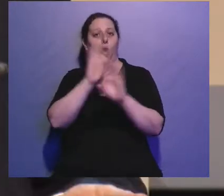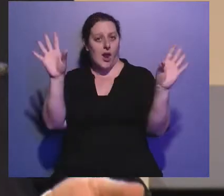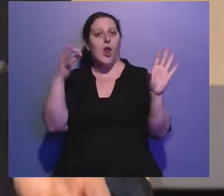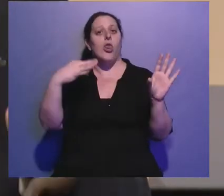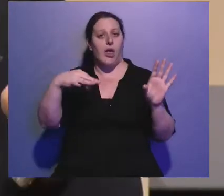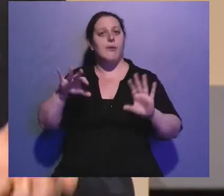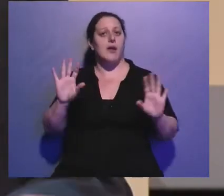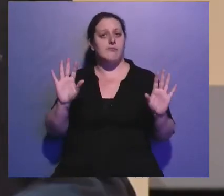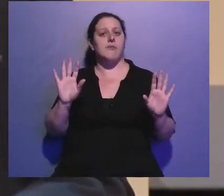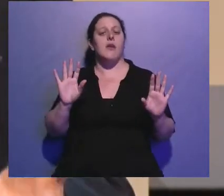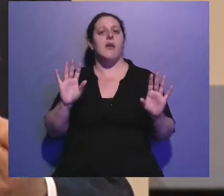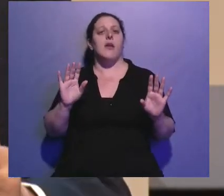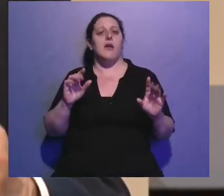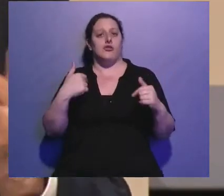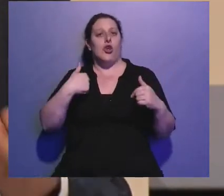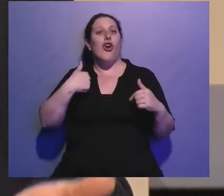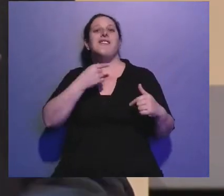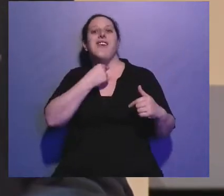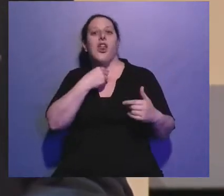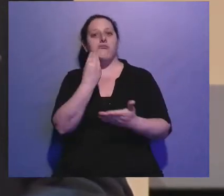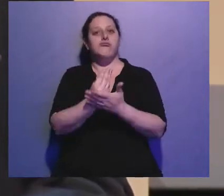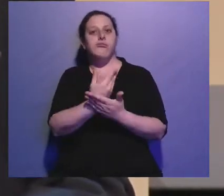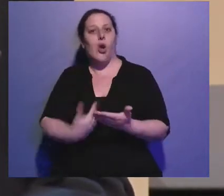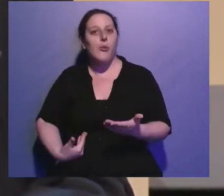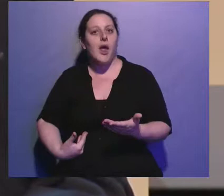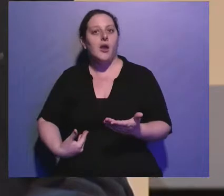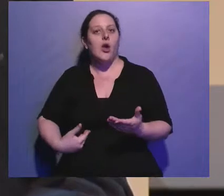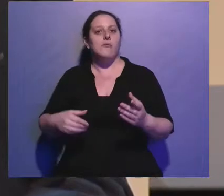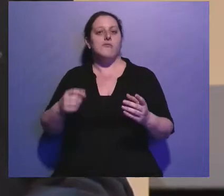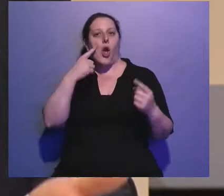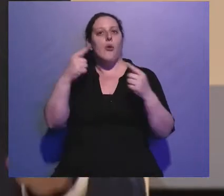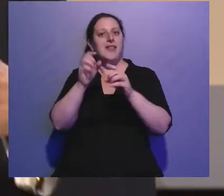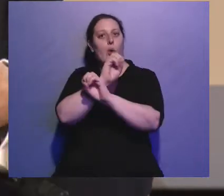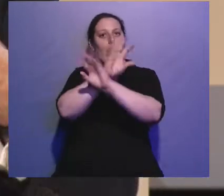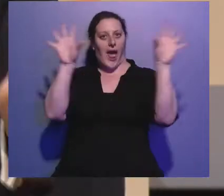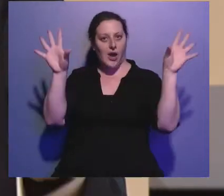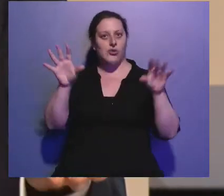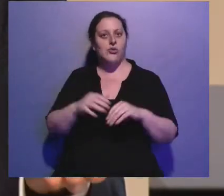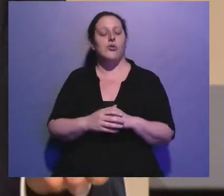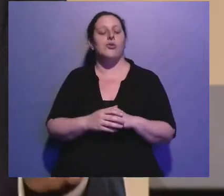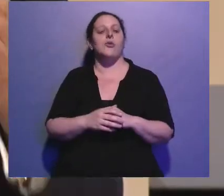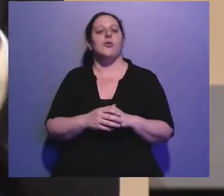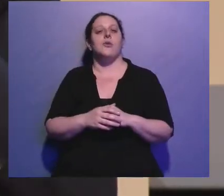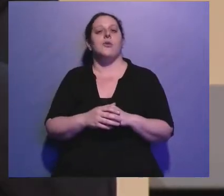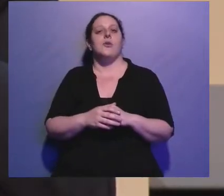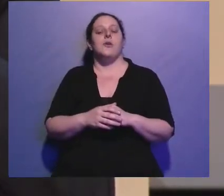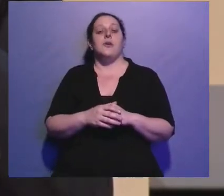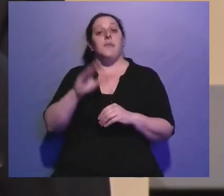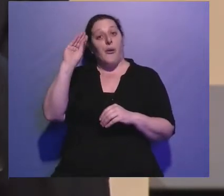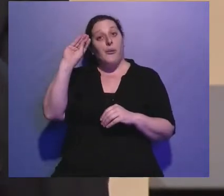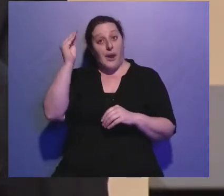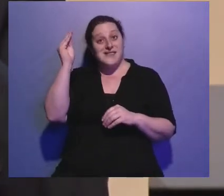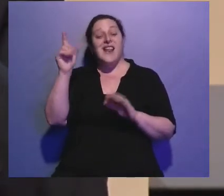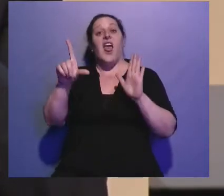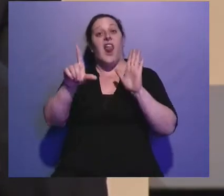clear objectives in the plan of the person who is going to run that city. In Brazil,